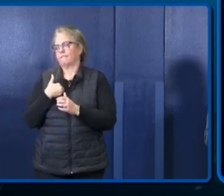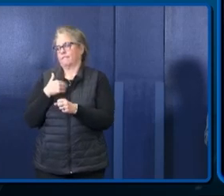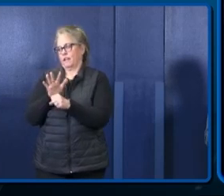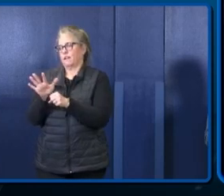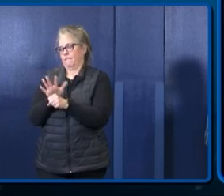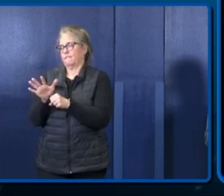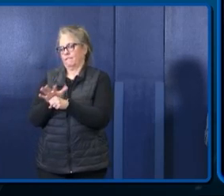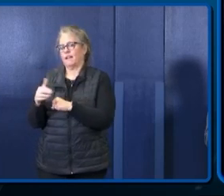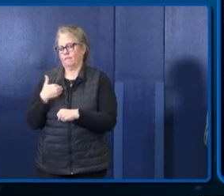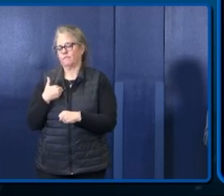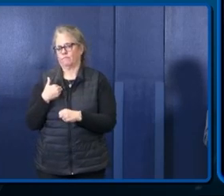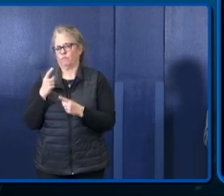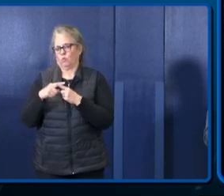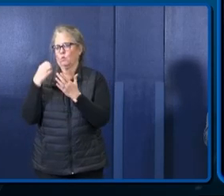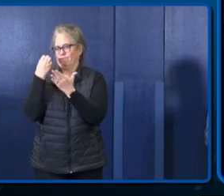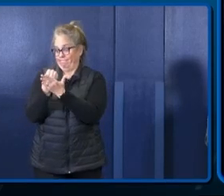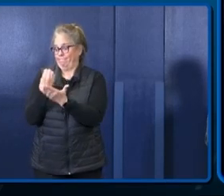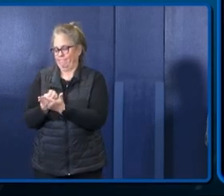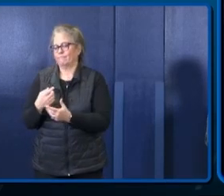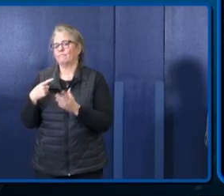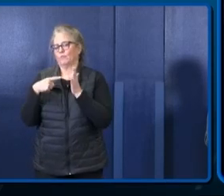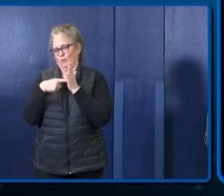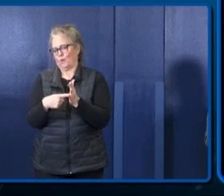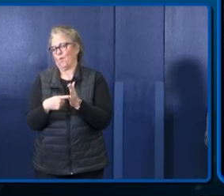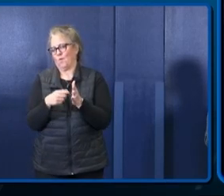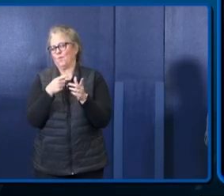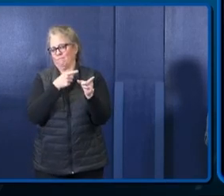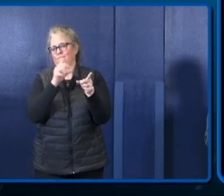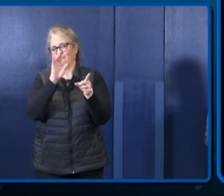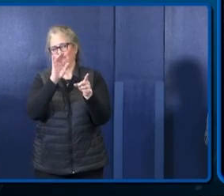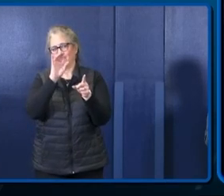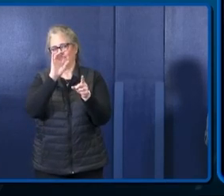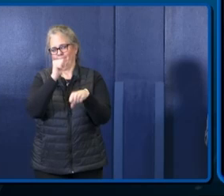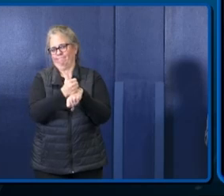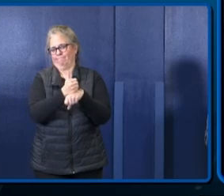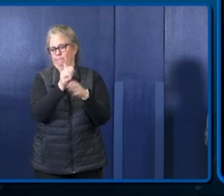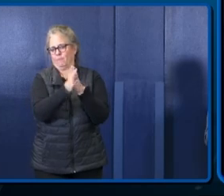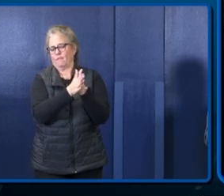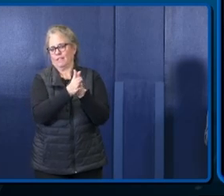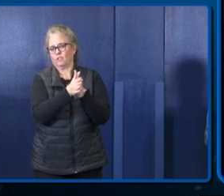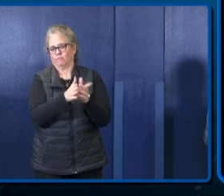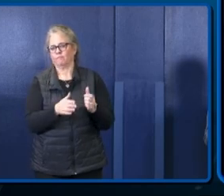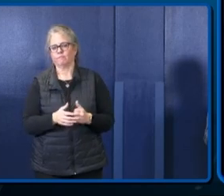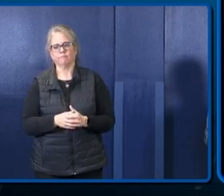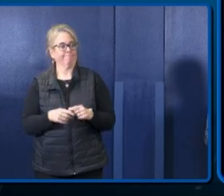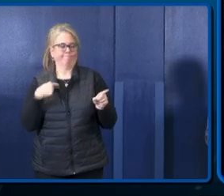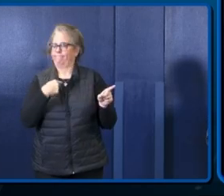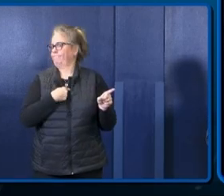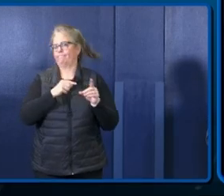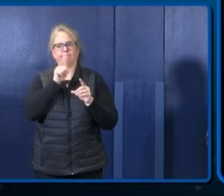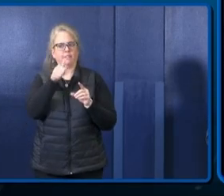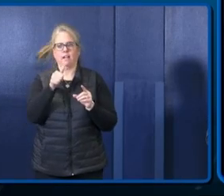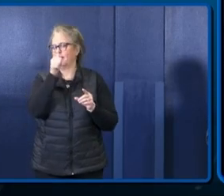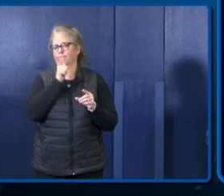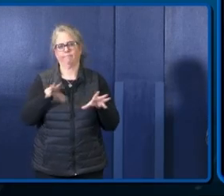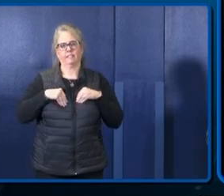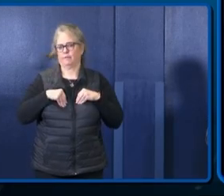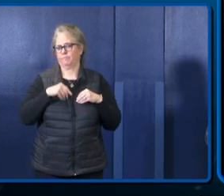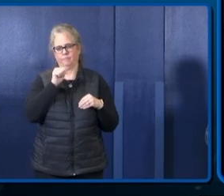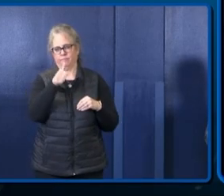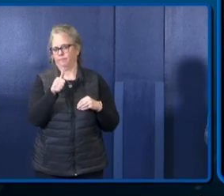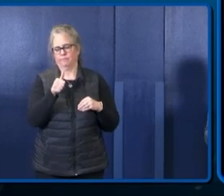bias-motivated offenses. We're not going to tolerate actions against community members based on their sexual